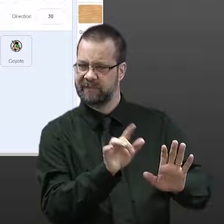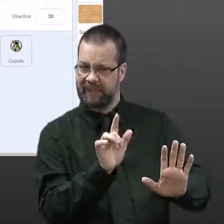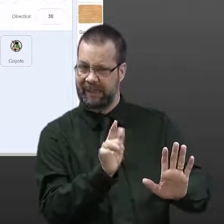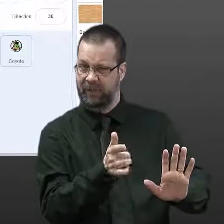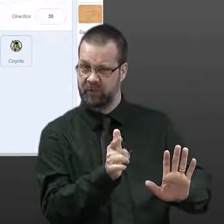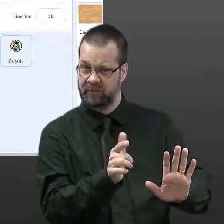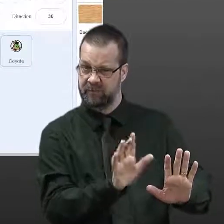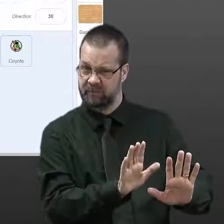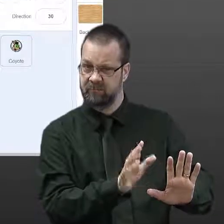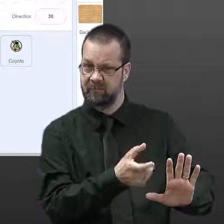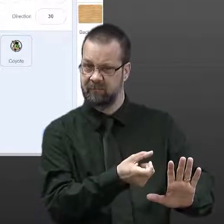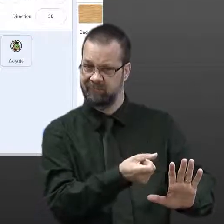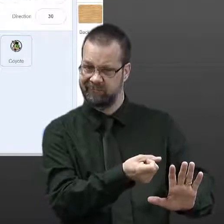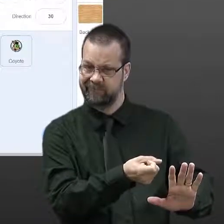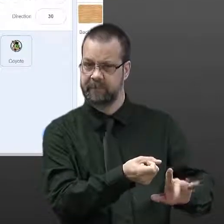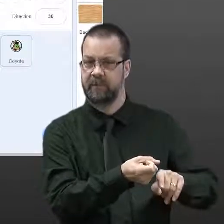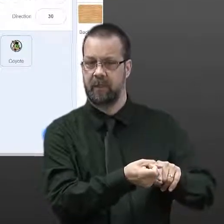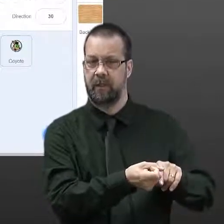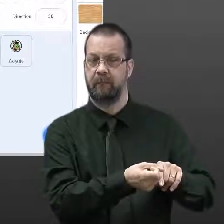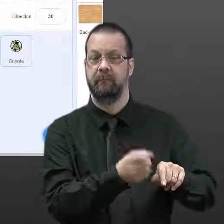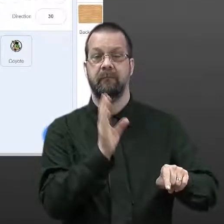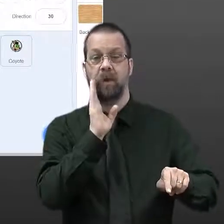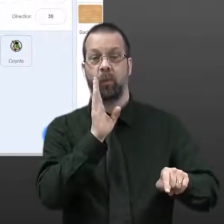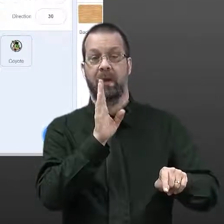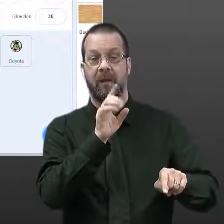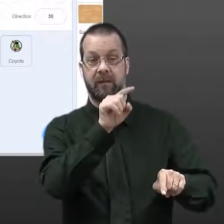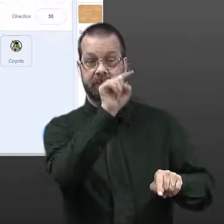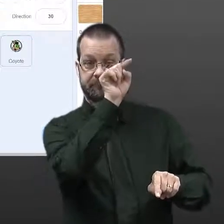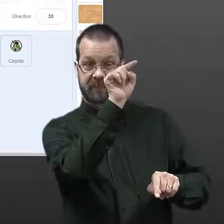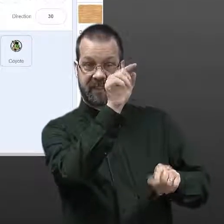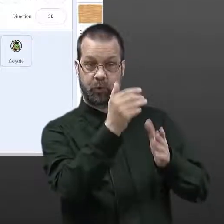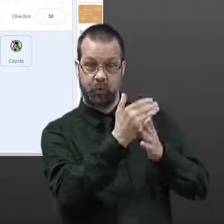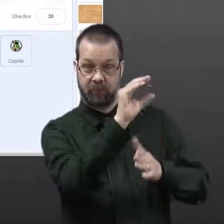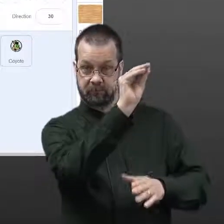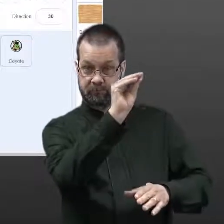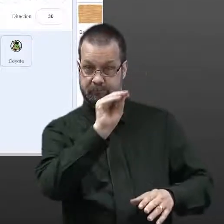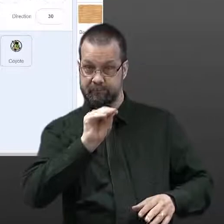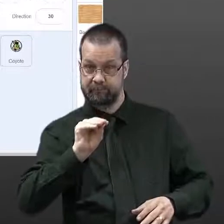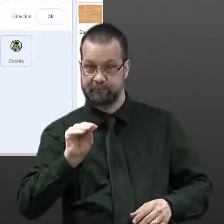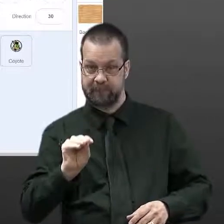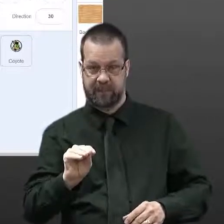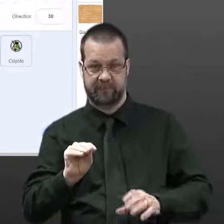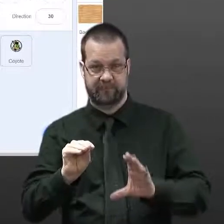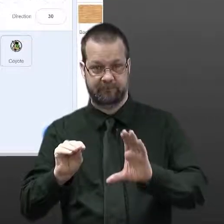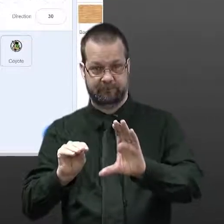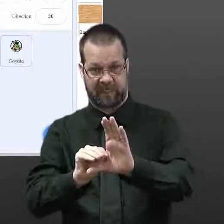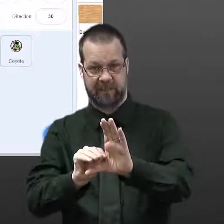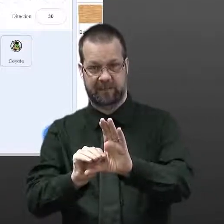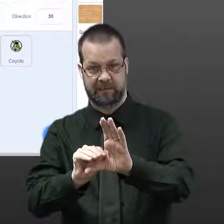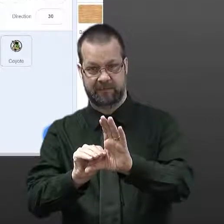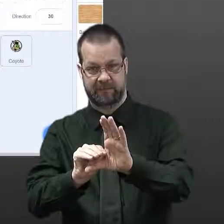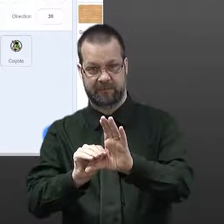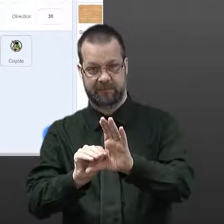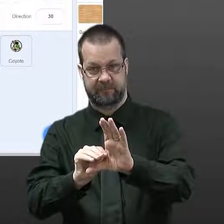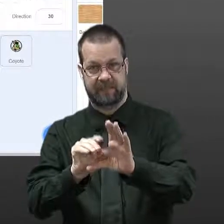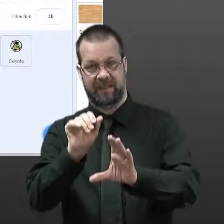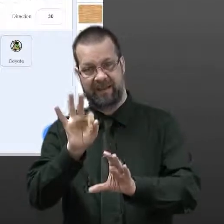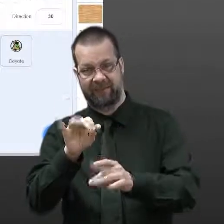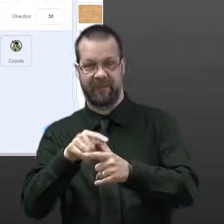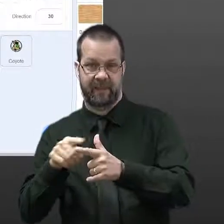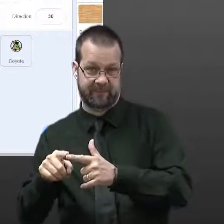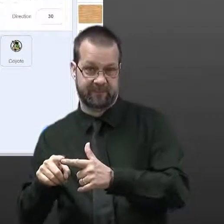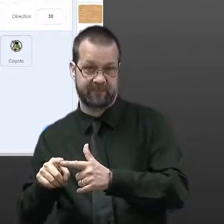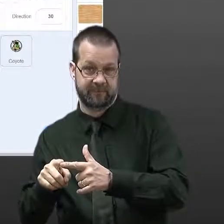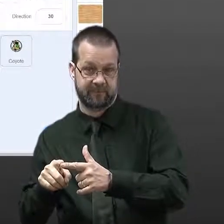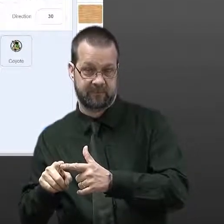to code on that a little bit later, but we're still going to put this block ball hits rim inside of this if